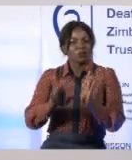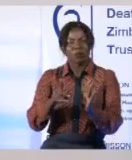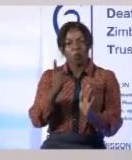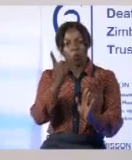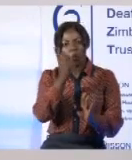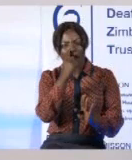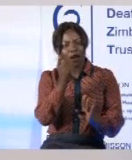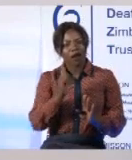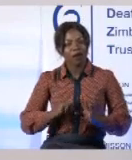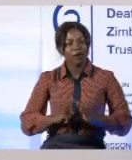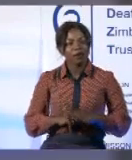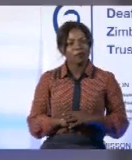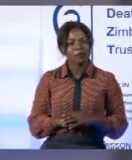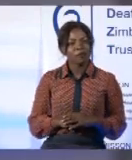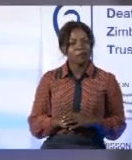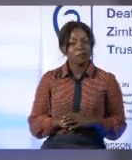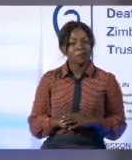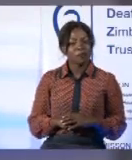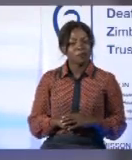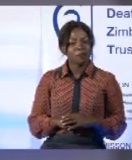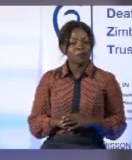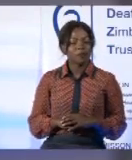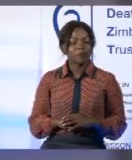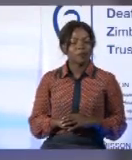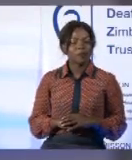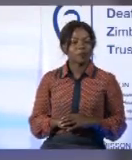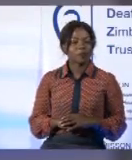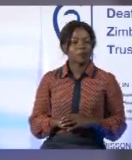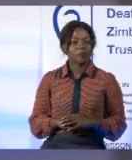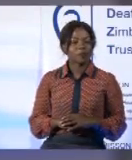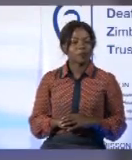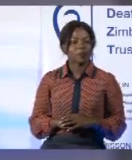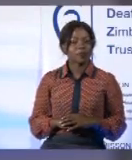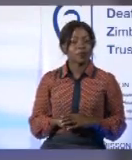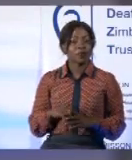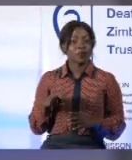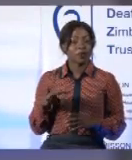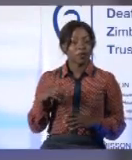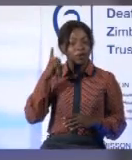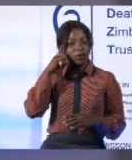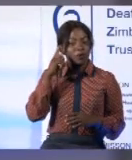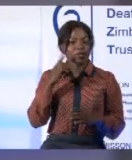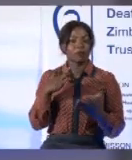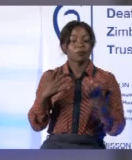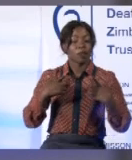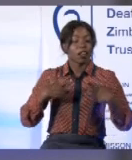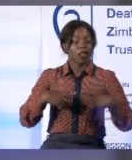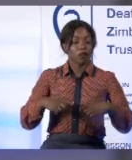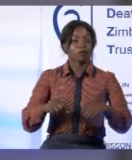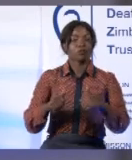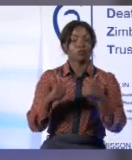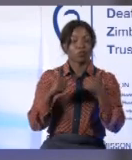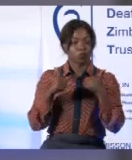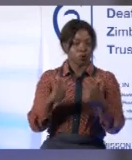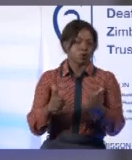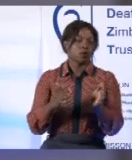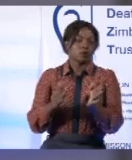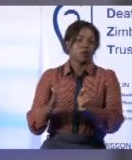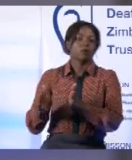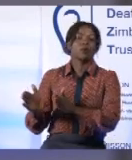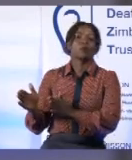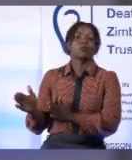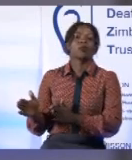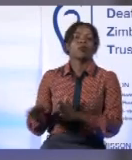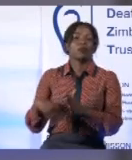that you do? So, I think as long as I have a life, I have a that's when